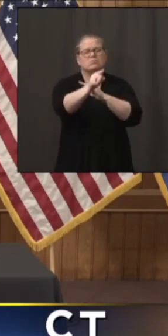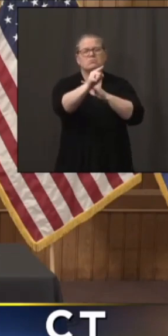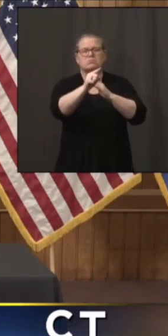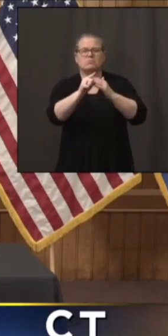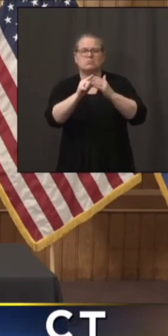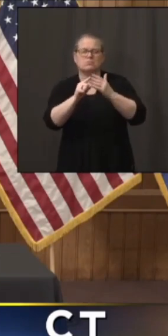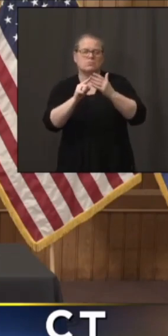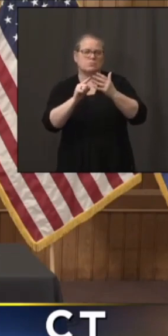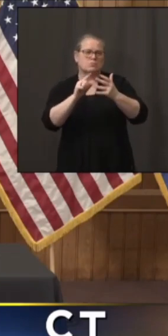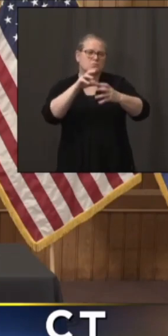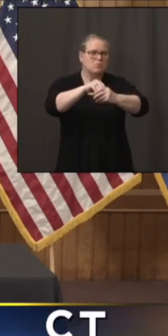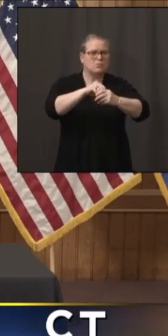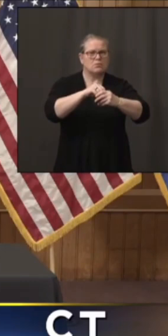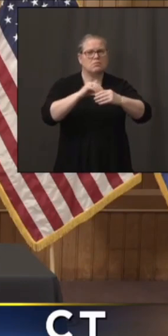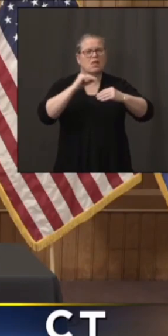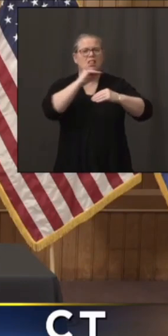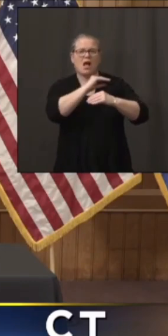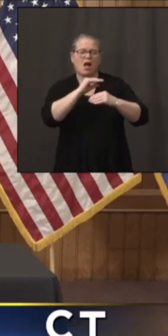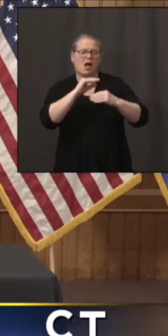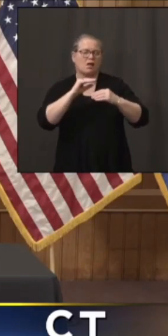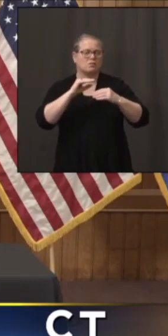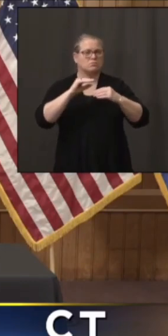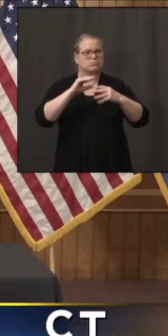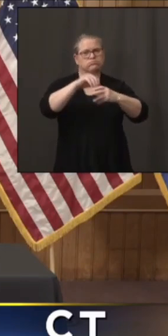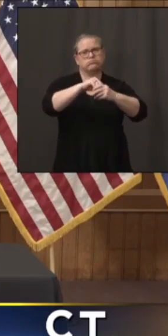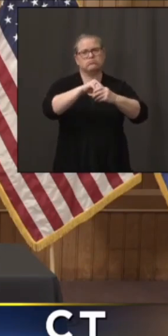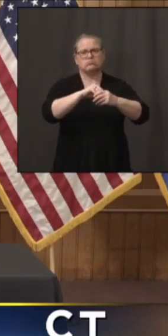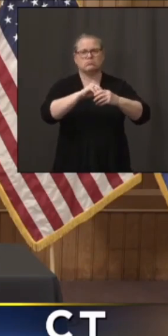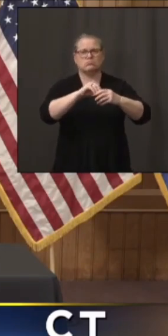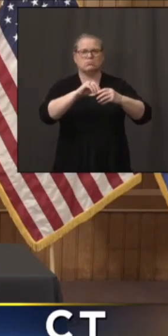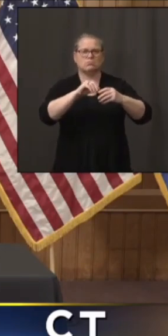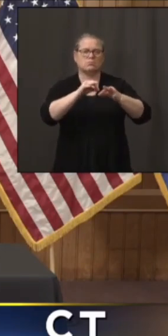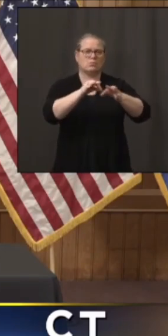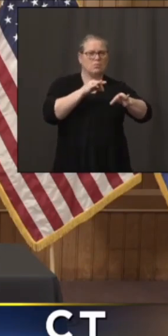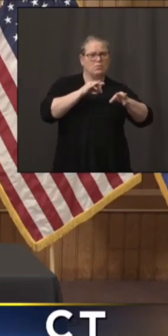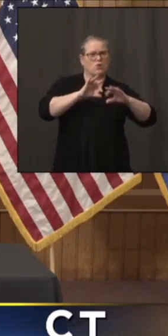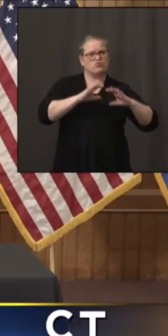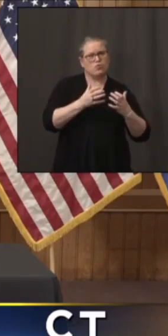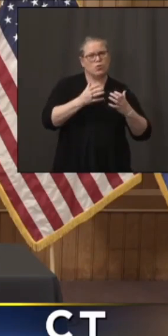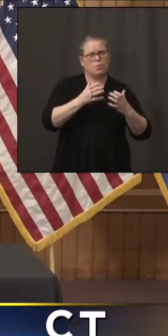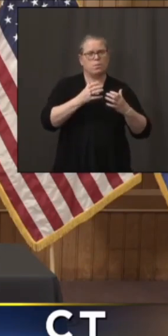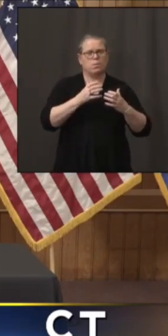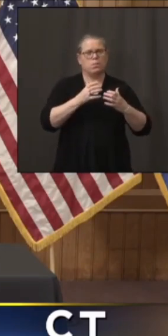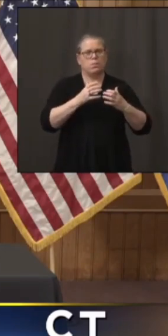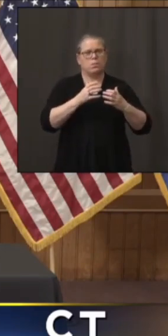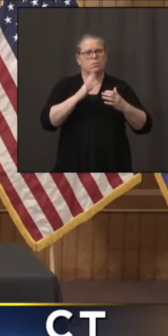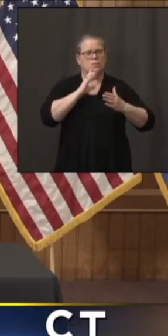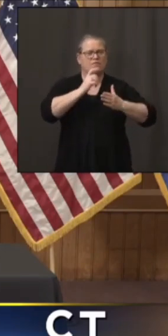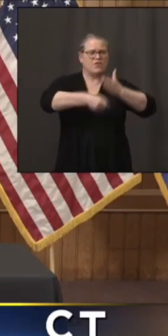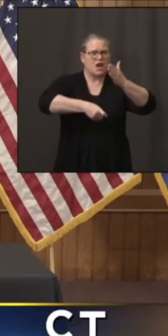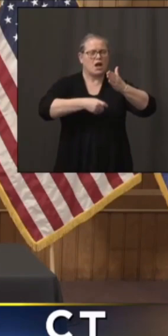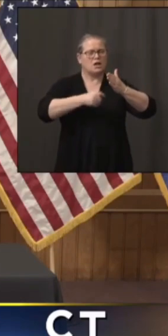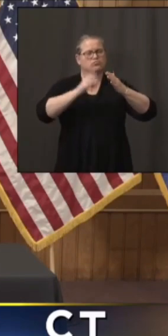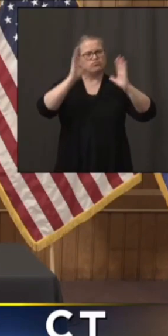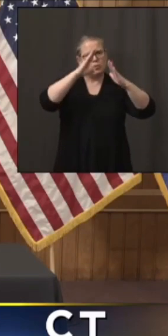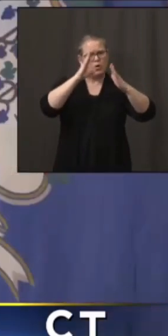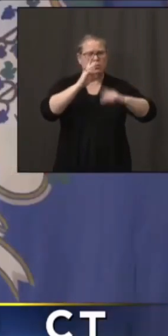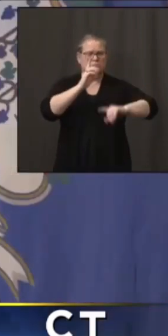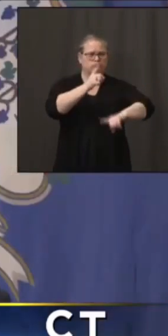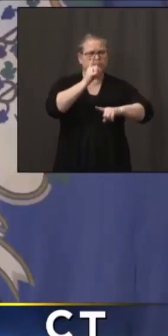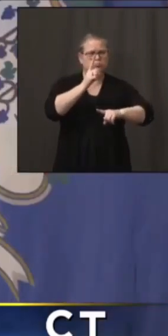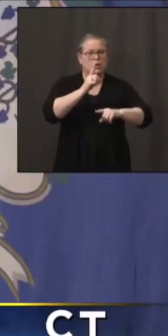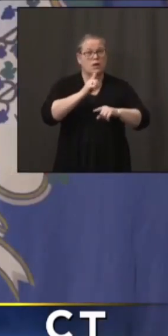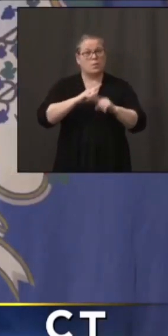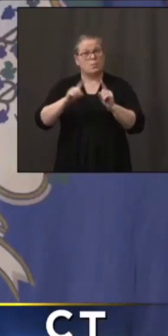more light and hands off. Why have you decided that that is the appropriate approach? Because I don't